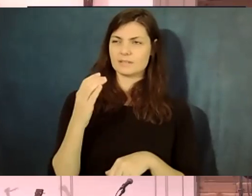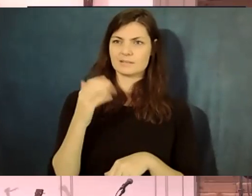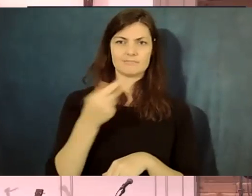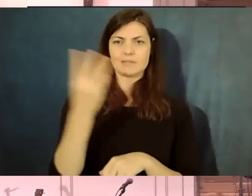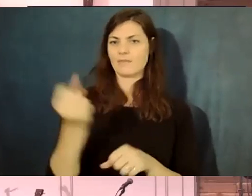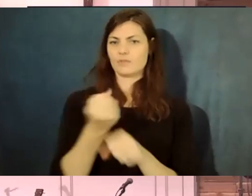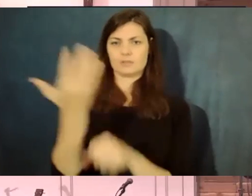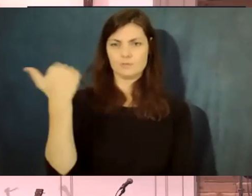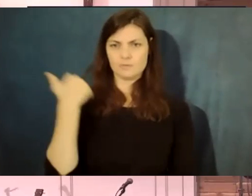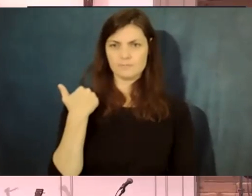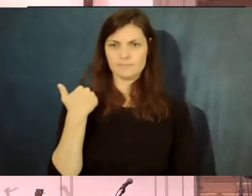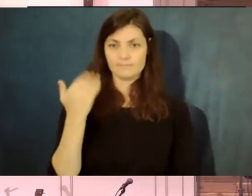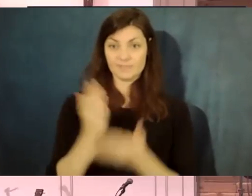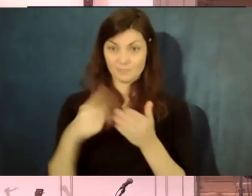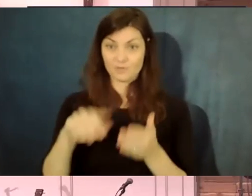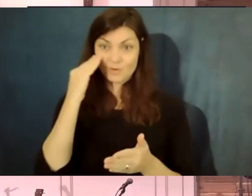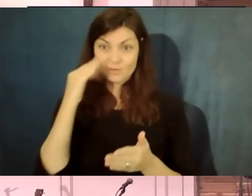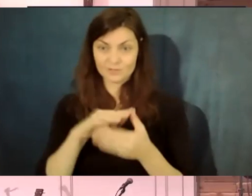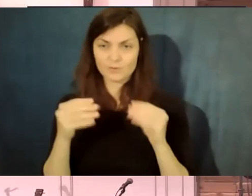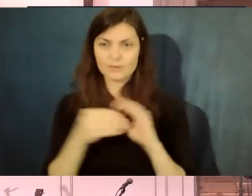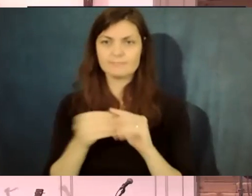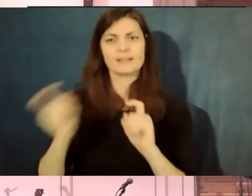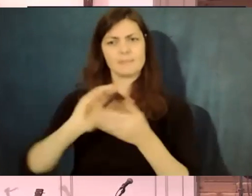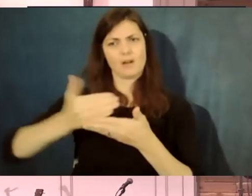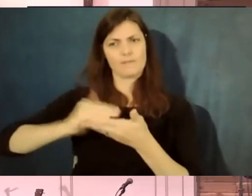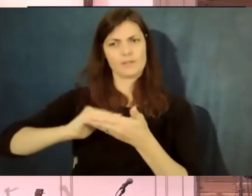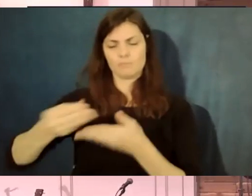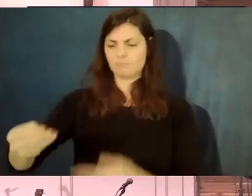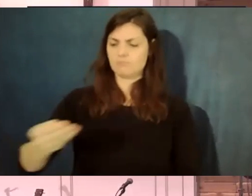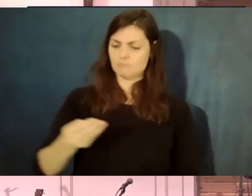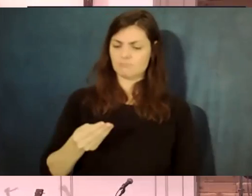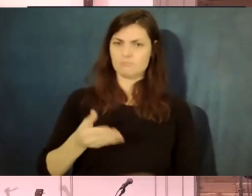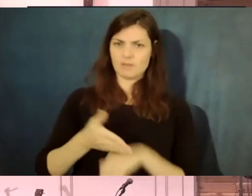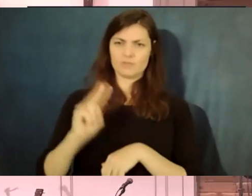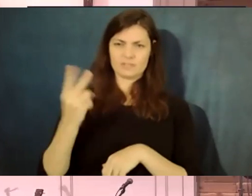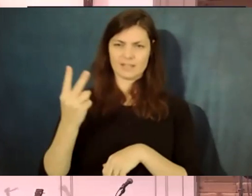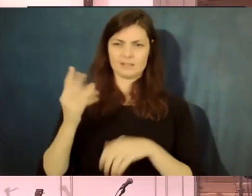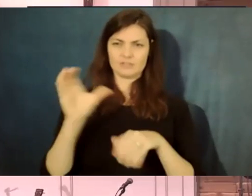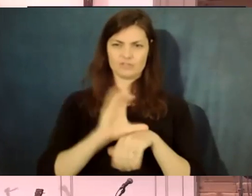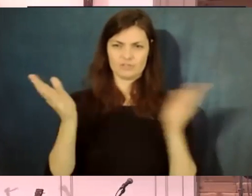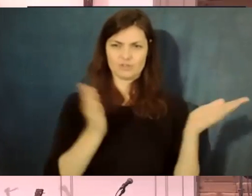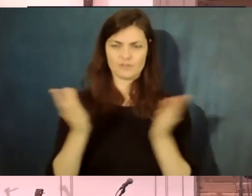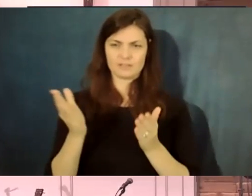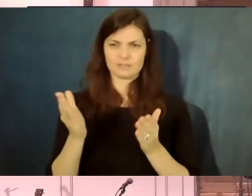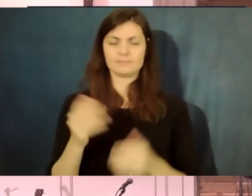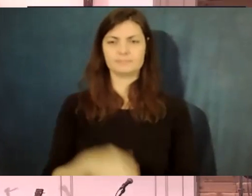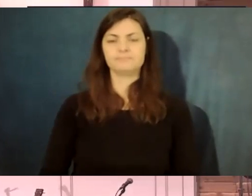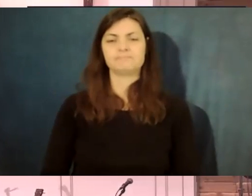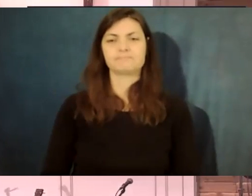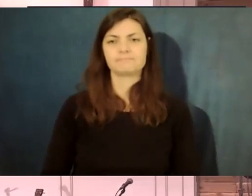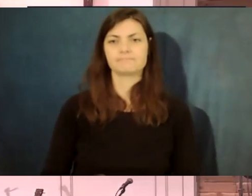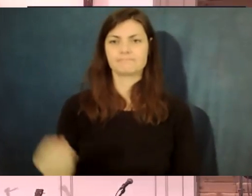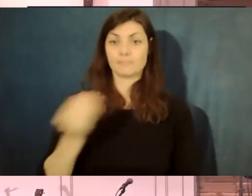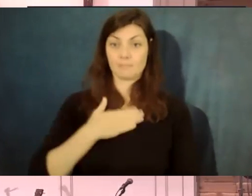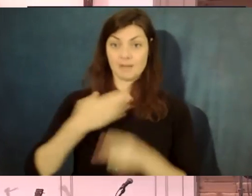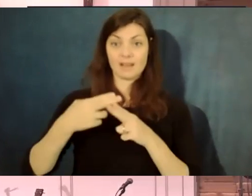ago. Some of you have heard this story before. And he hands me an envelope. After the second service, we only had two services at a time. The second service, he hands me an envelope